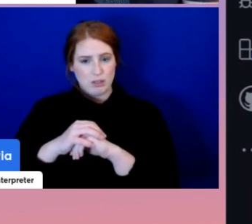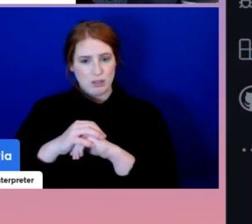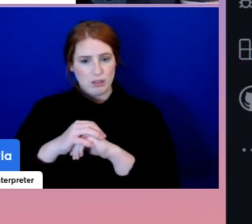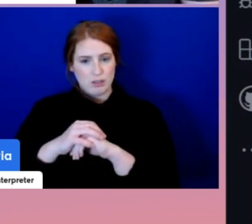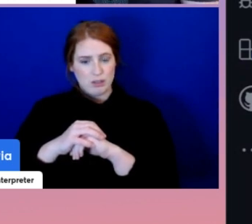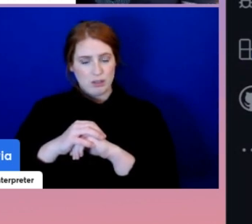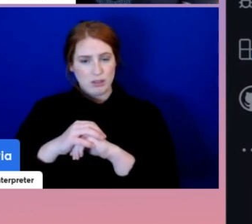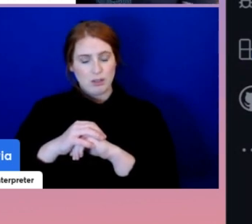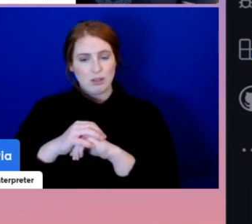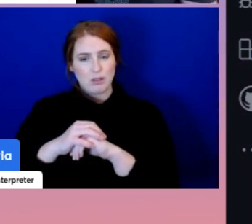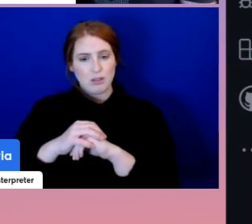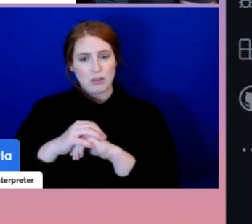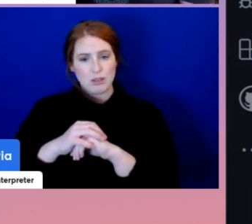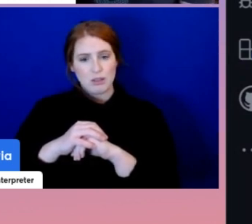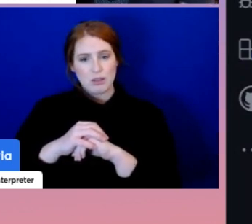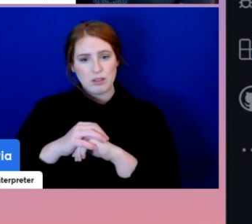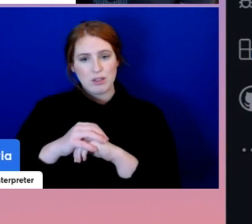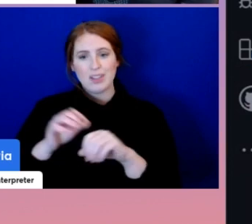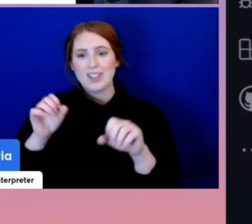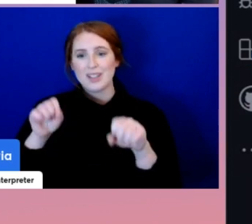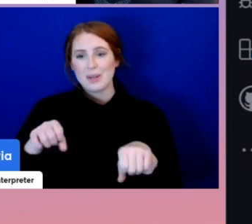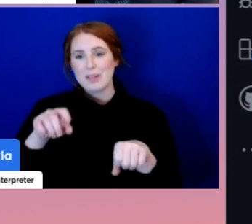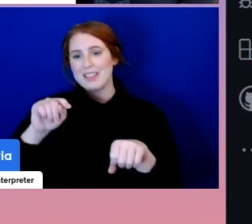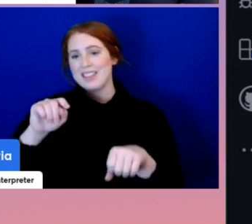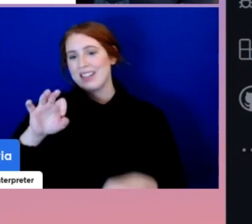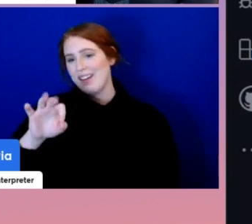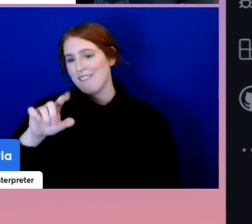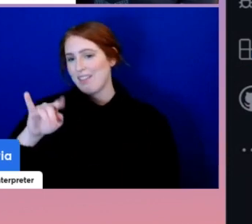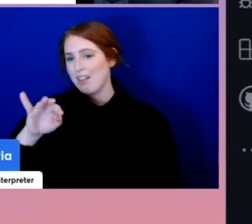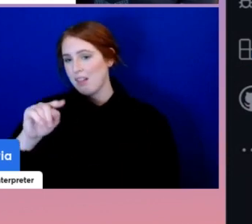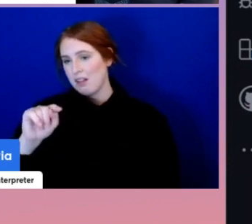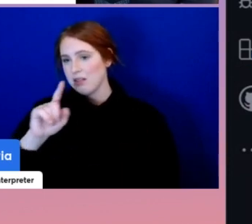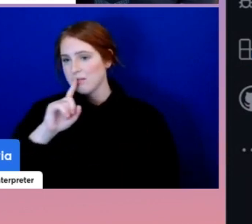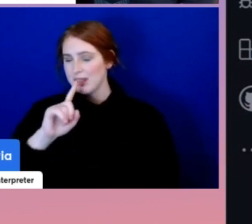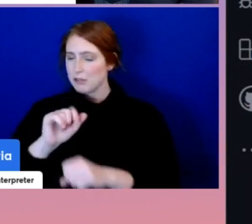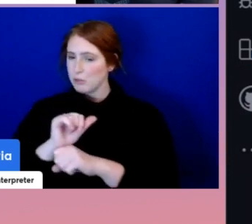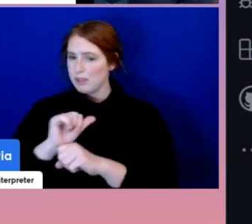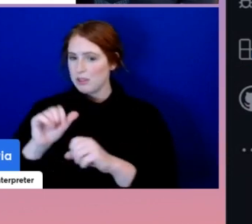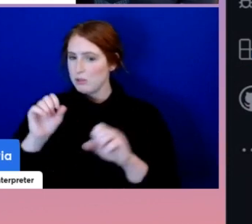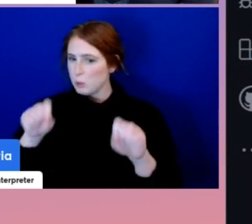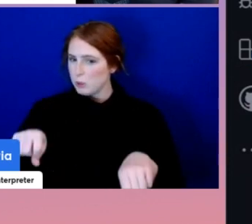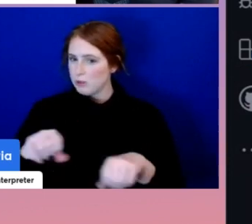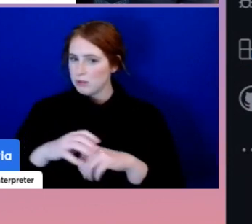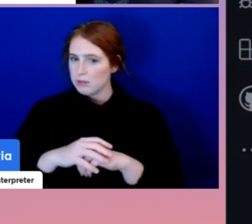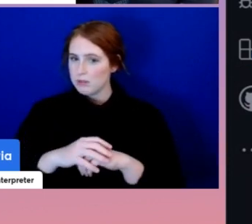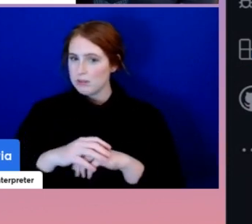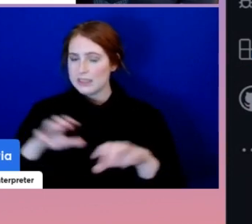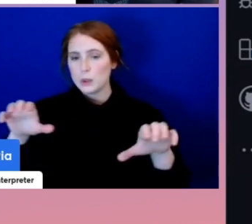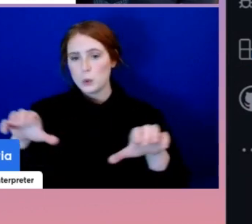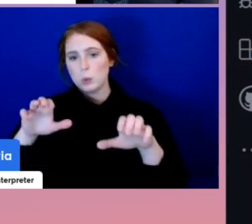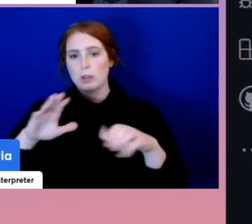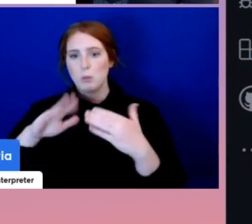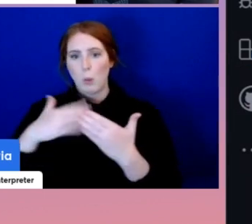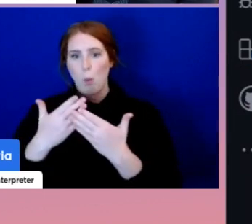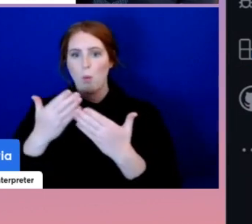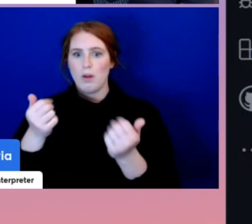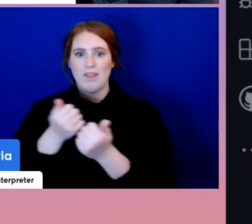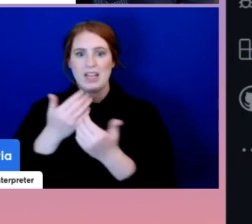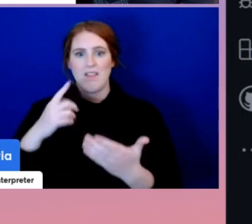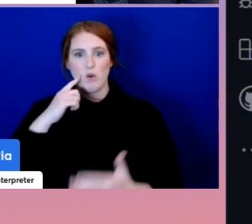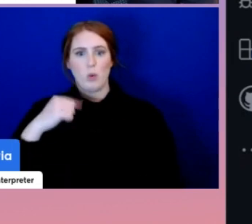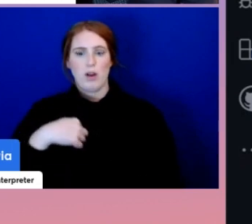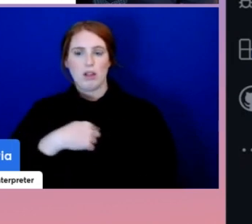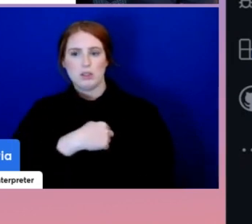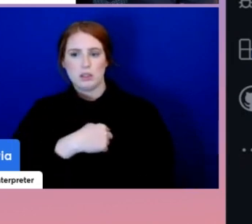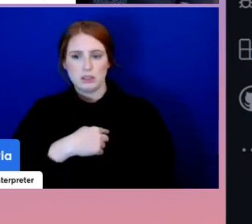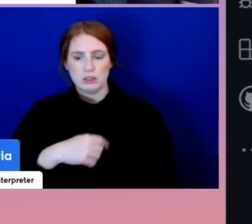It could be TFLint actually that is doing all of this for us. So